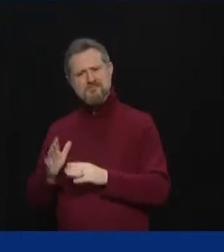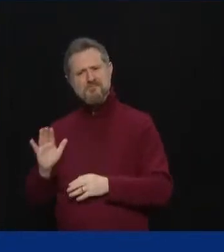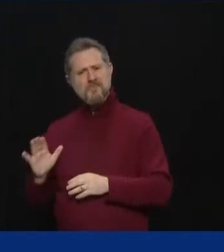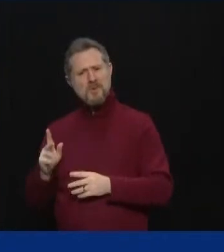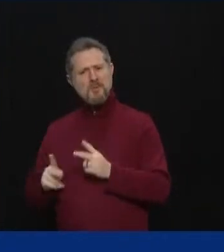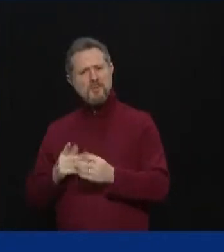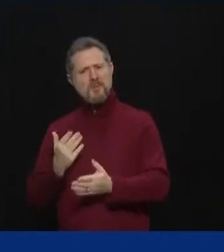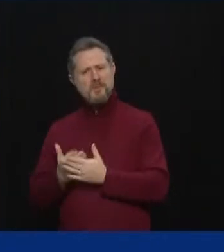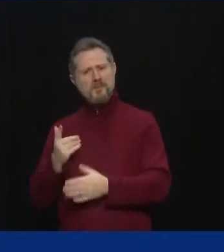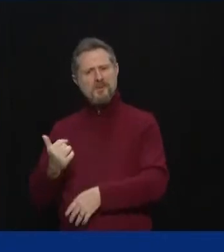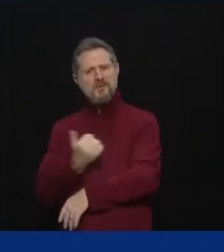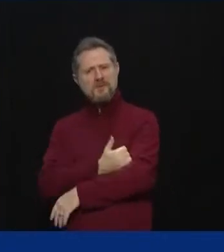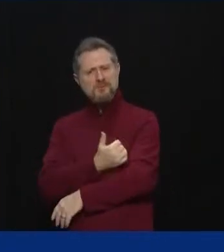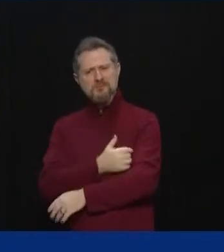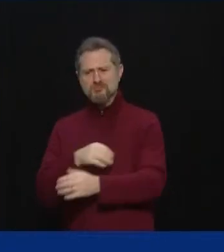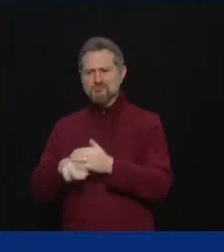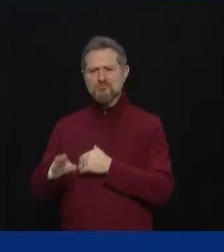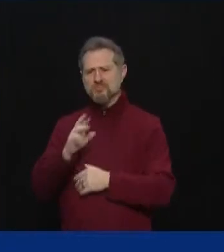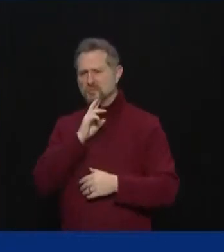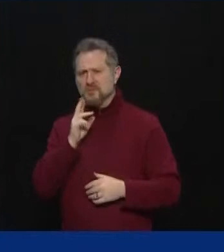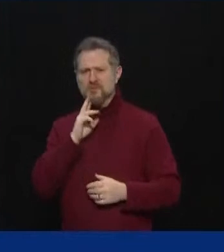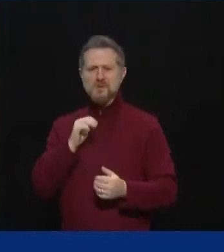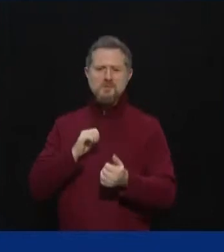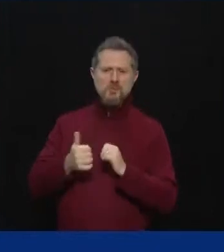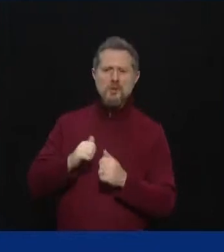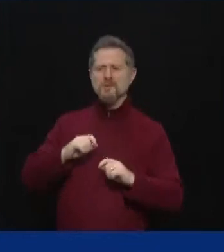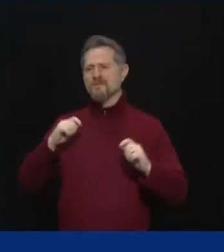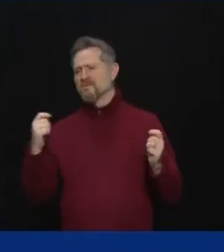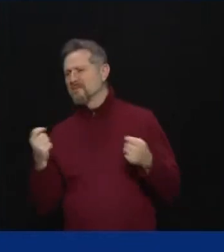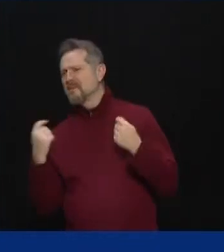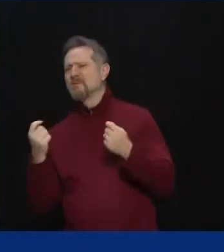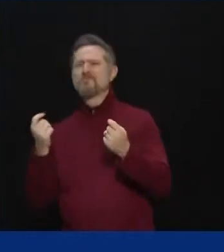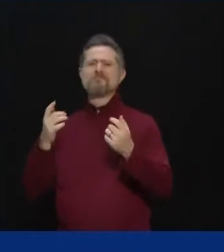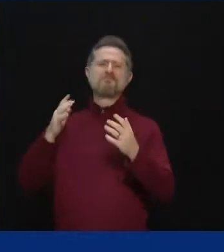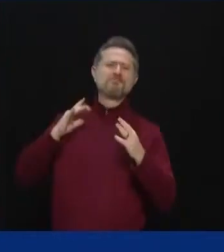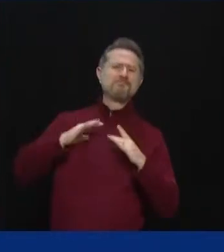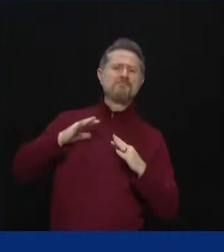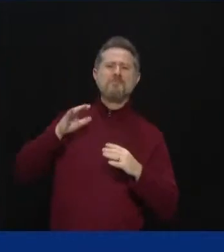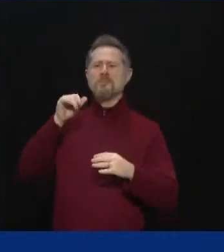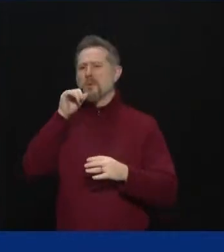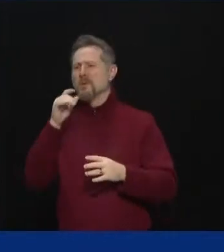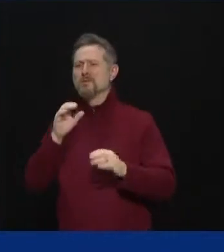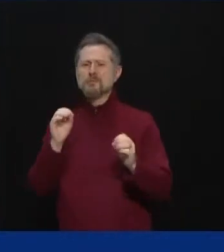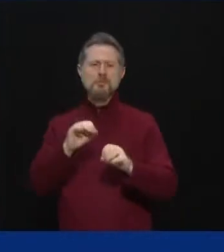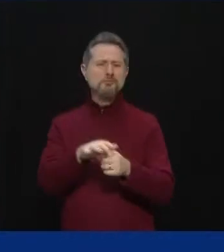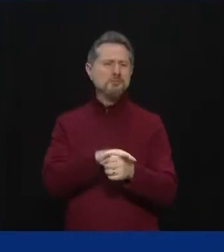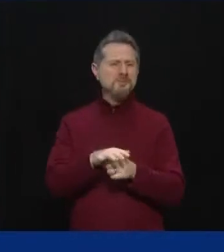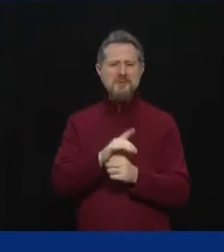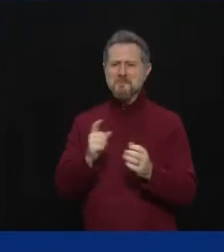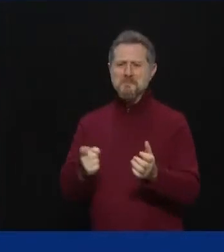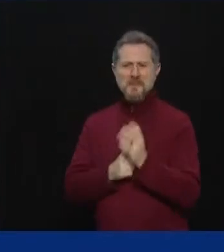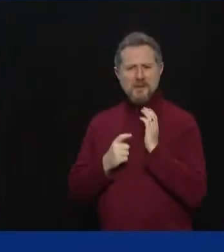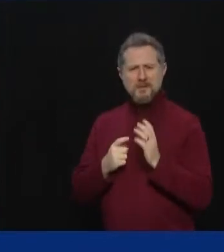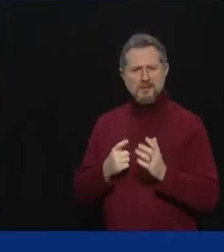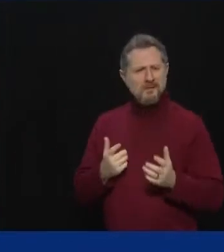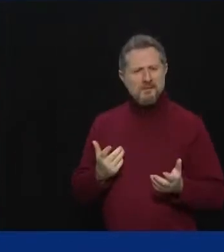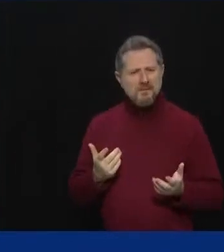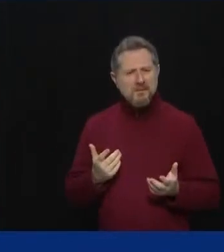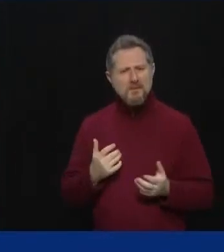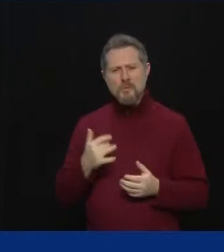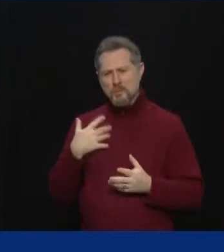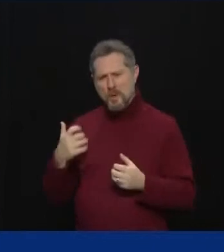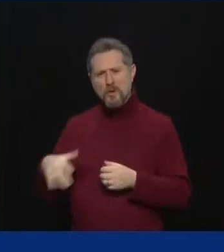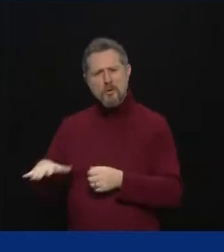to get into restaurants, sports venues, gyms, etc. No other region is doing this. Now, I know you've said you're leaving it up to local governments